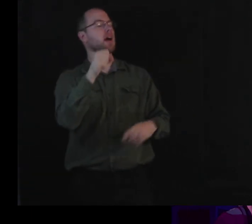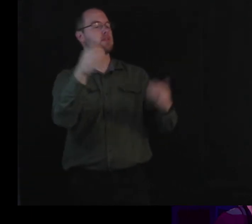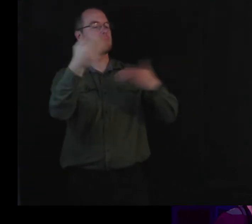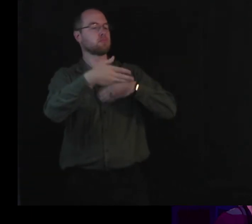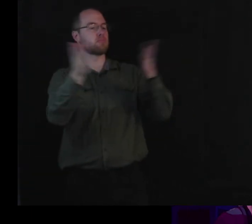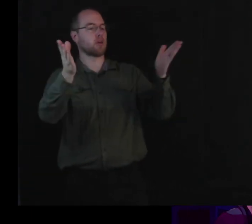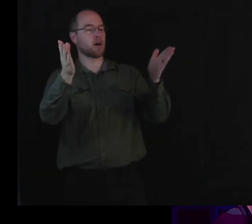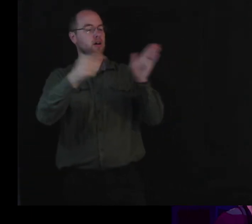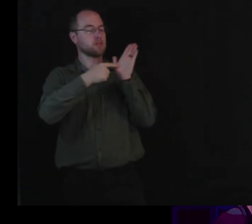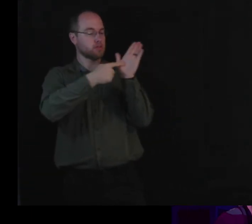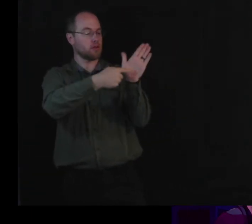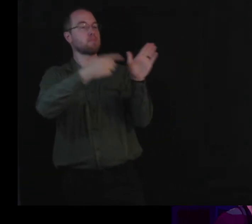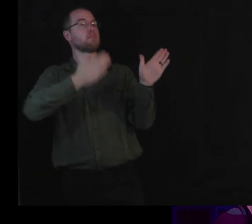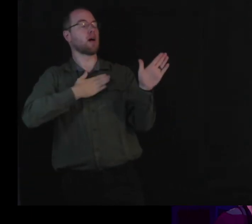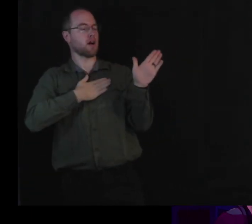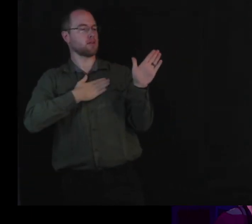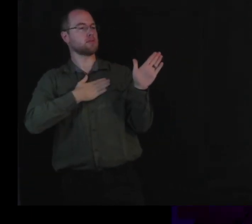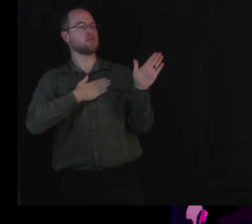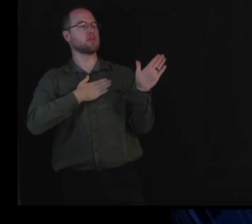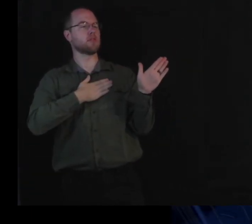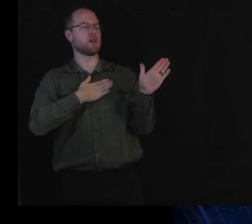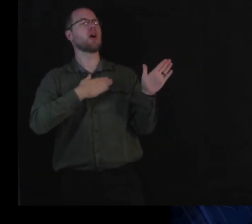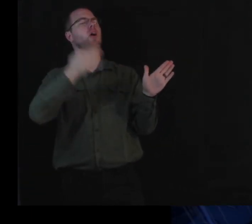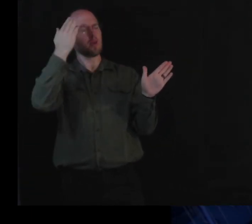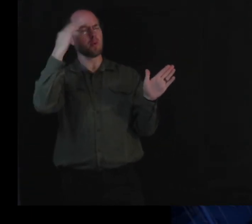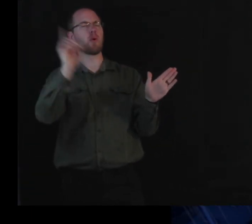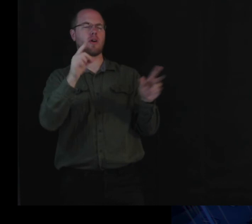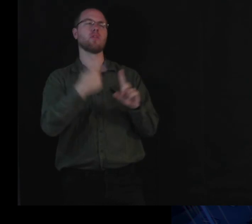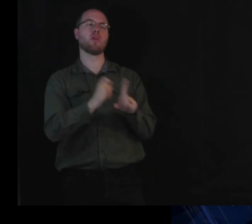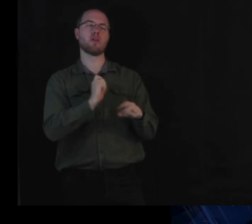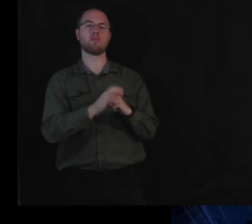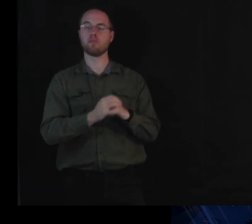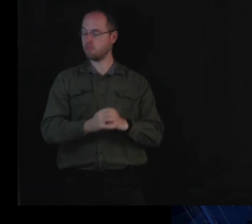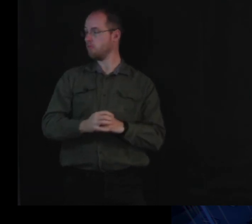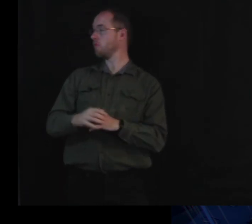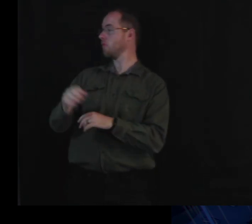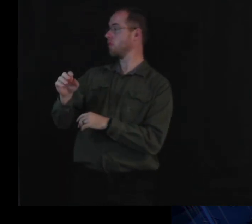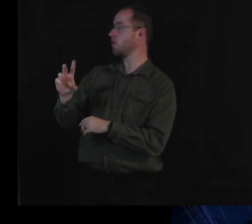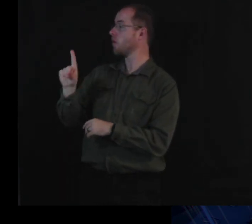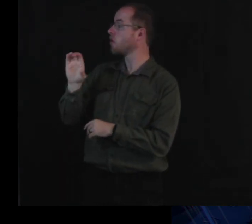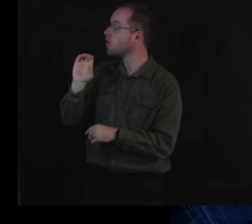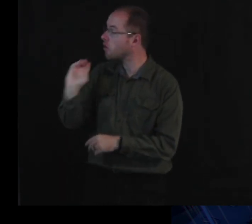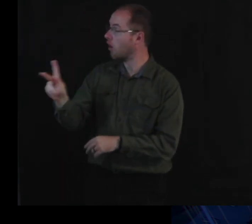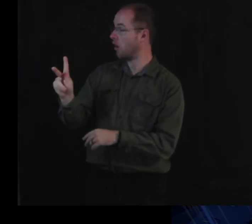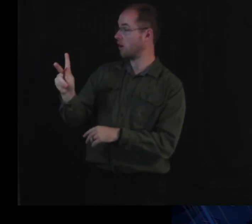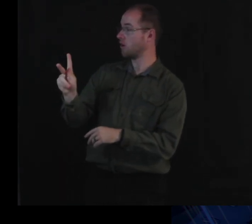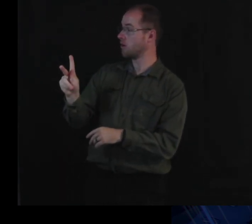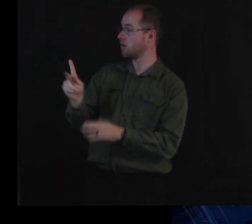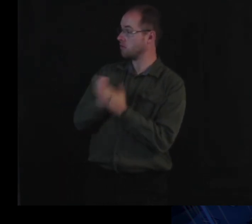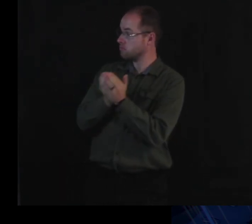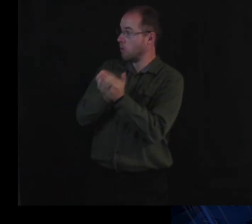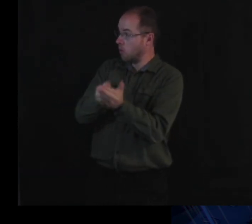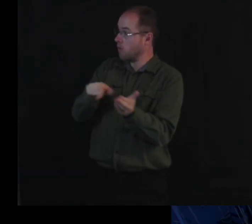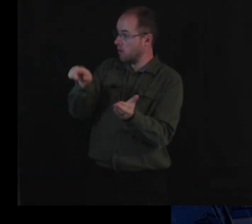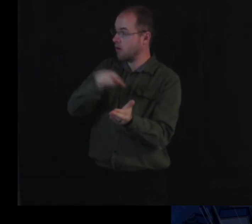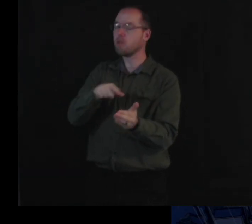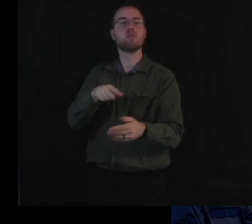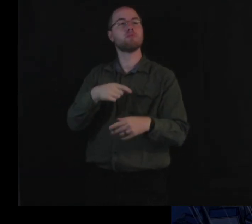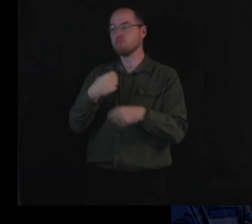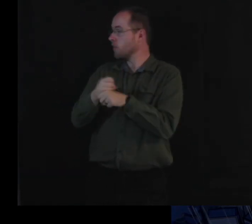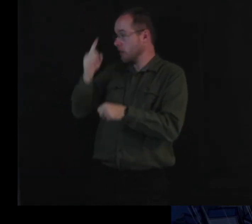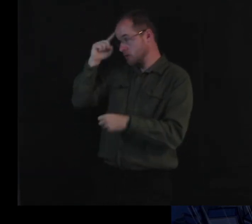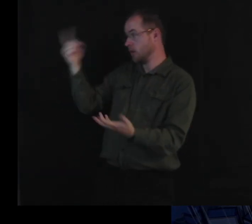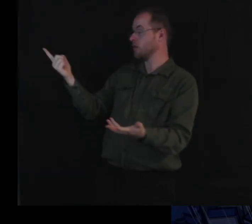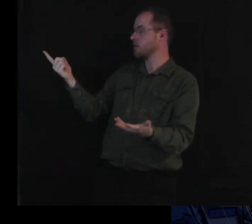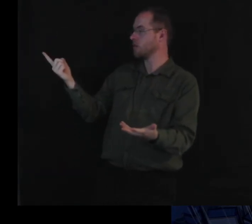mark. Wick knew where they'd come from. The docks. That makes sense. The harbor has